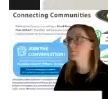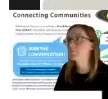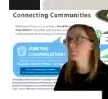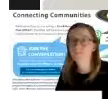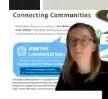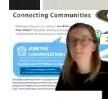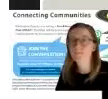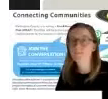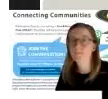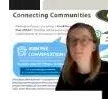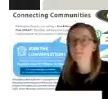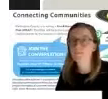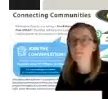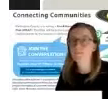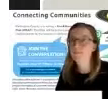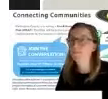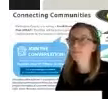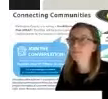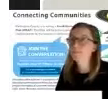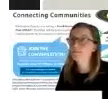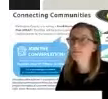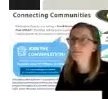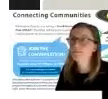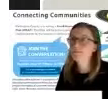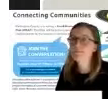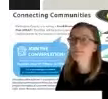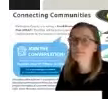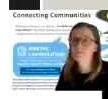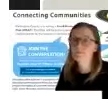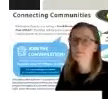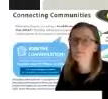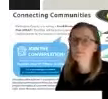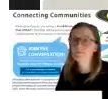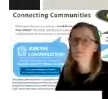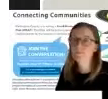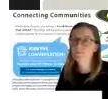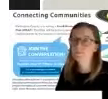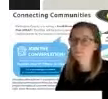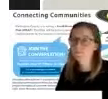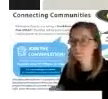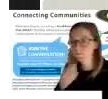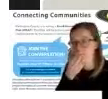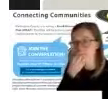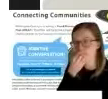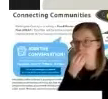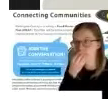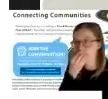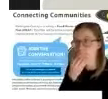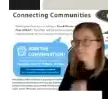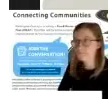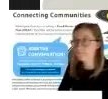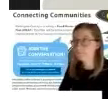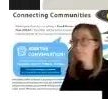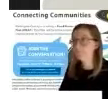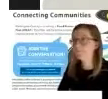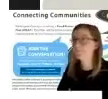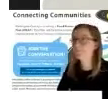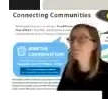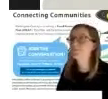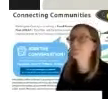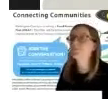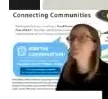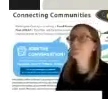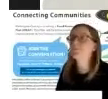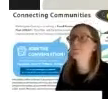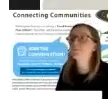for joining us. My name is Zara Jaffer. I'm a planner and engagement specialist with Dillon Consulting Limited, and I'll be your facilitator for this